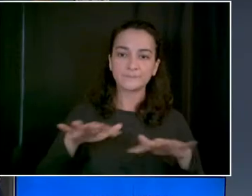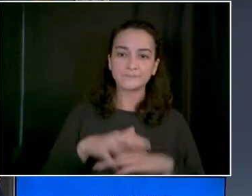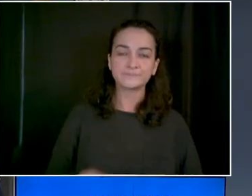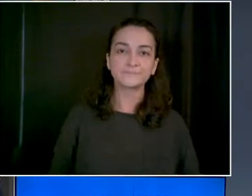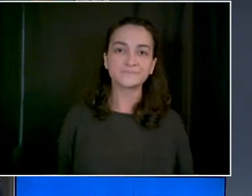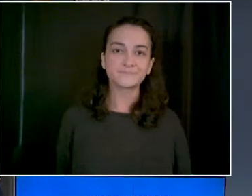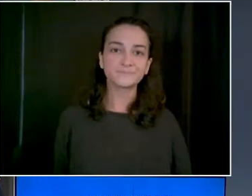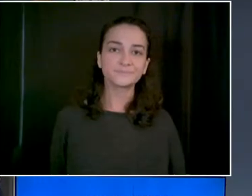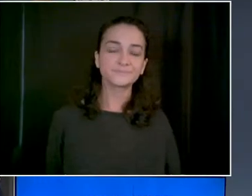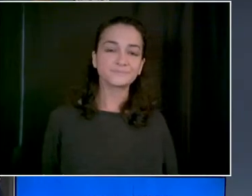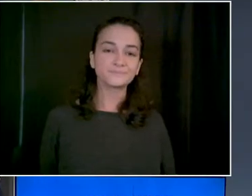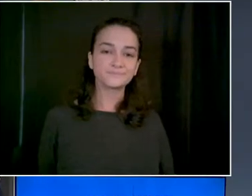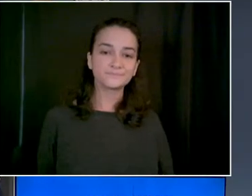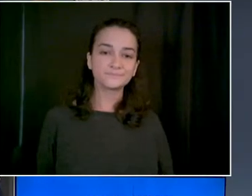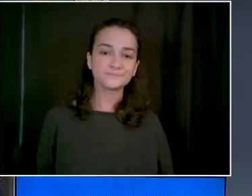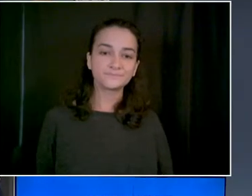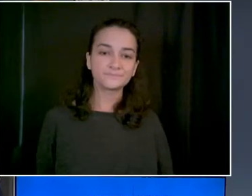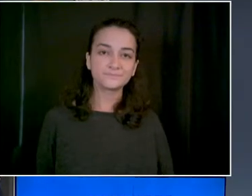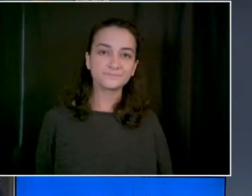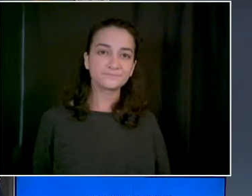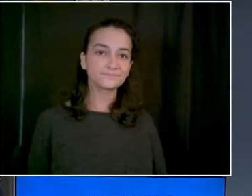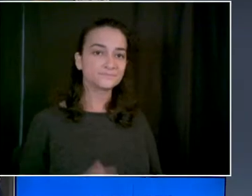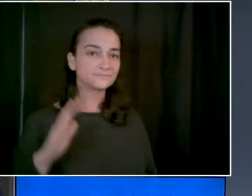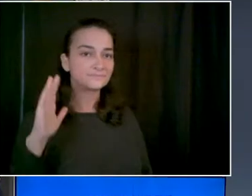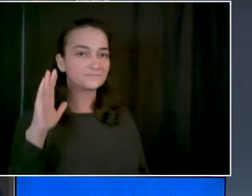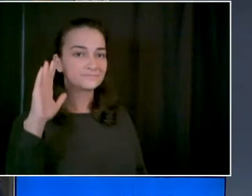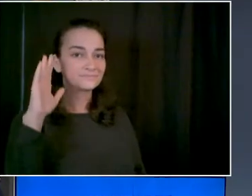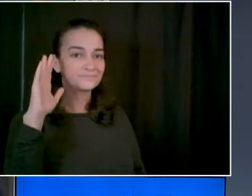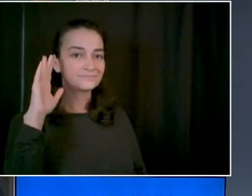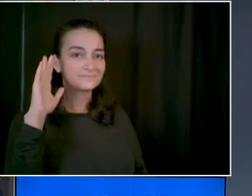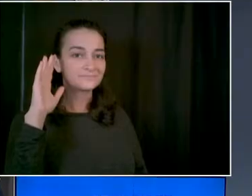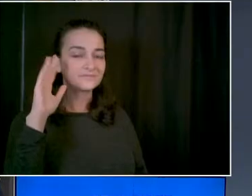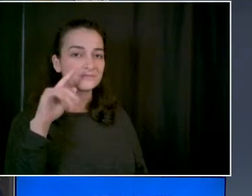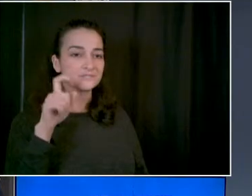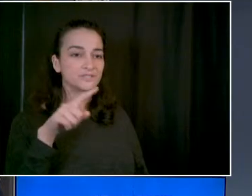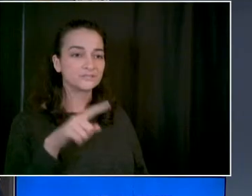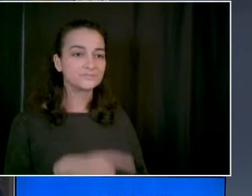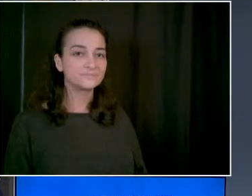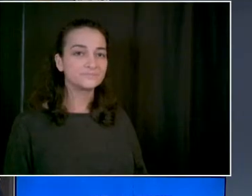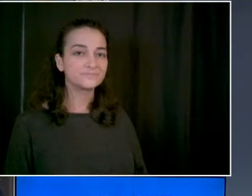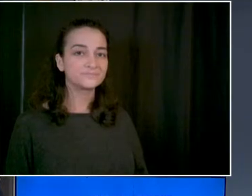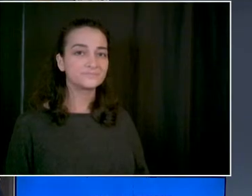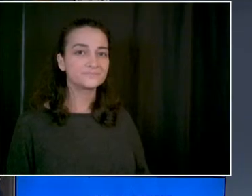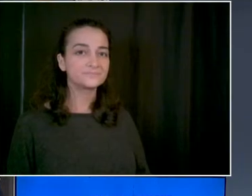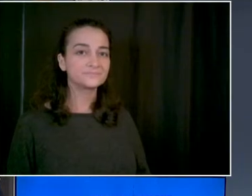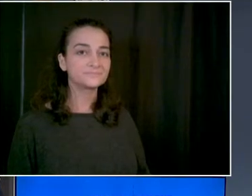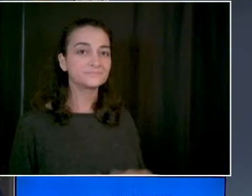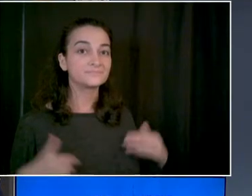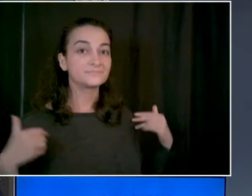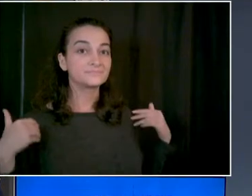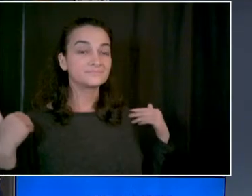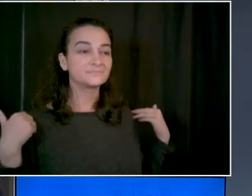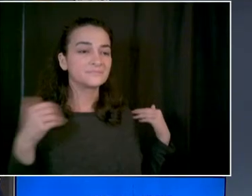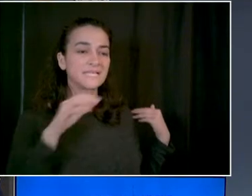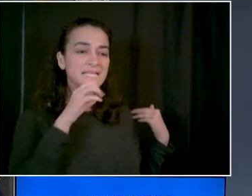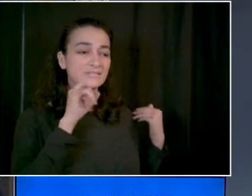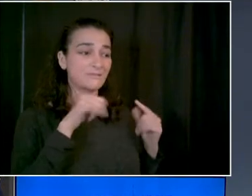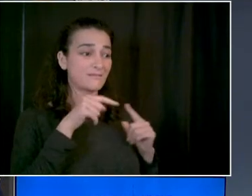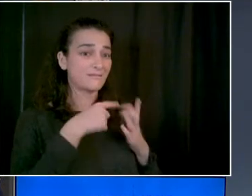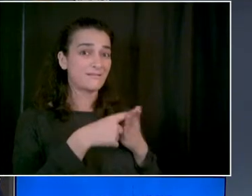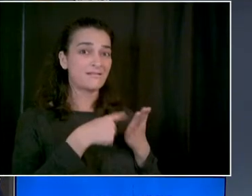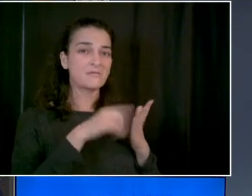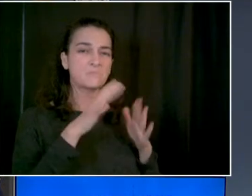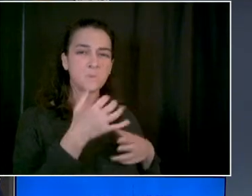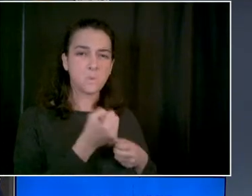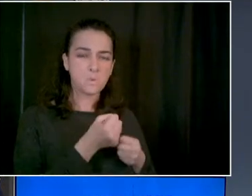about the age of the people who are surrounding them. So I ask you this, what tools do you have in your toolbox to go after people who